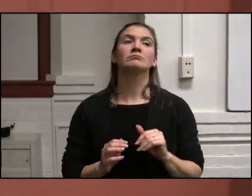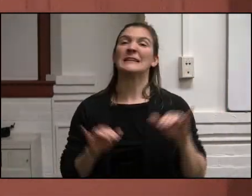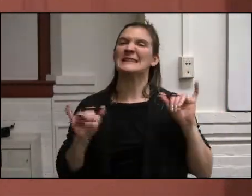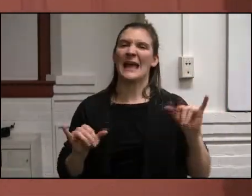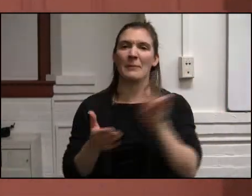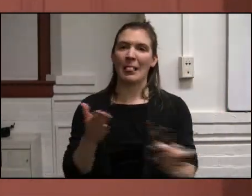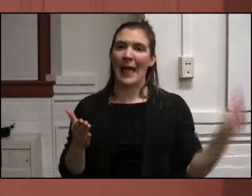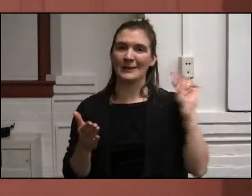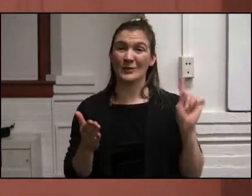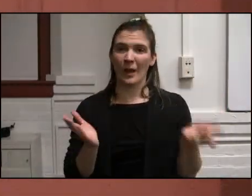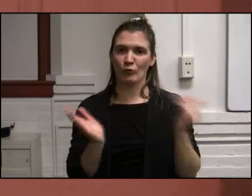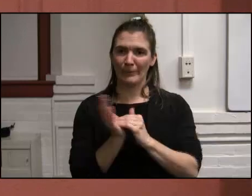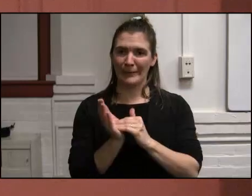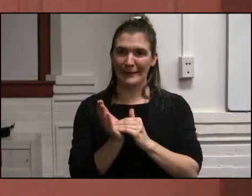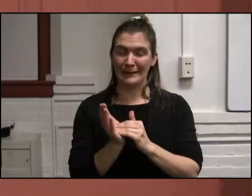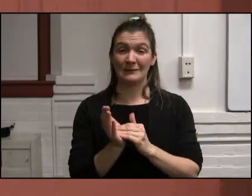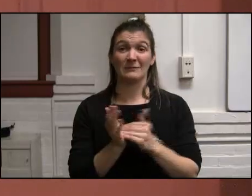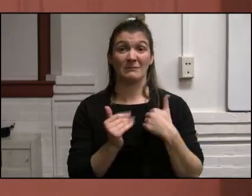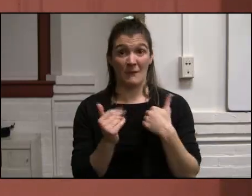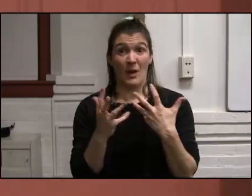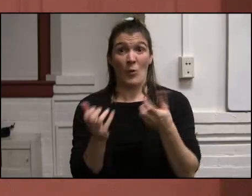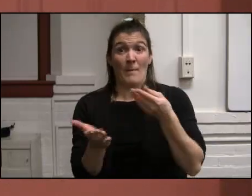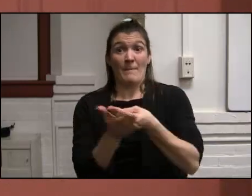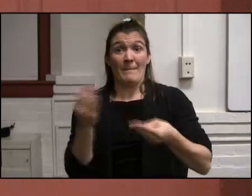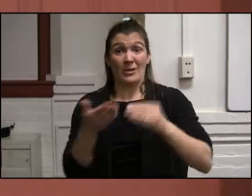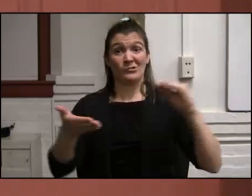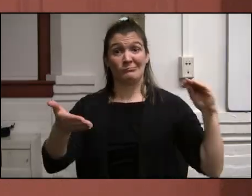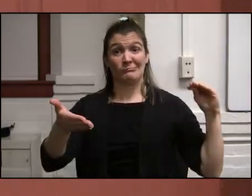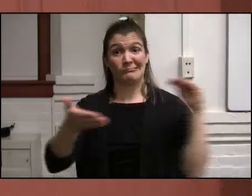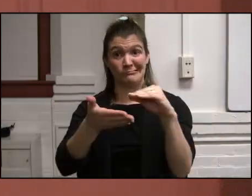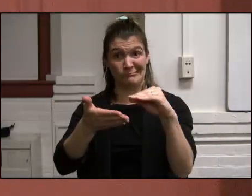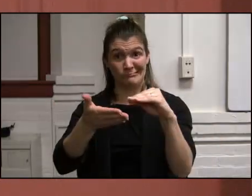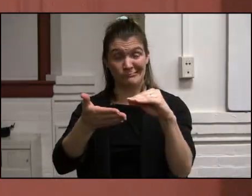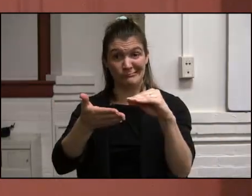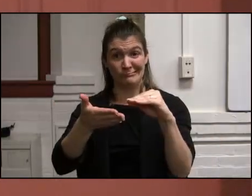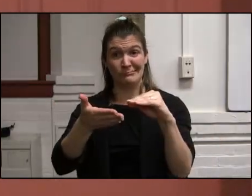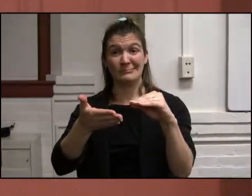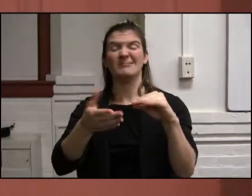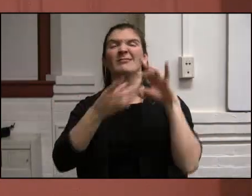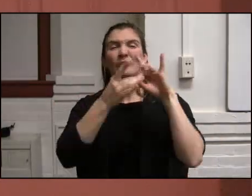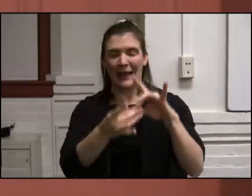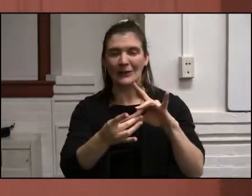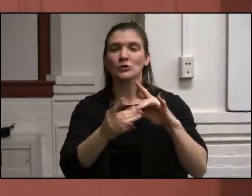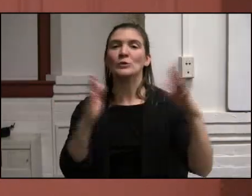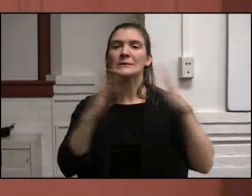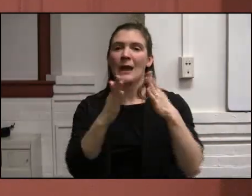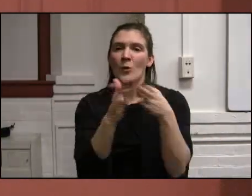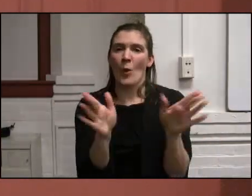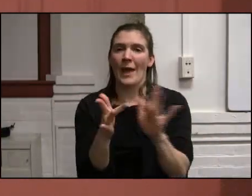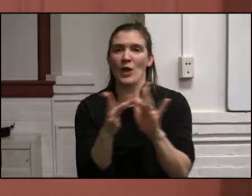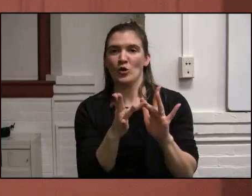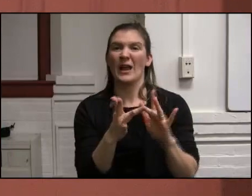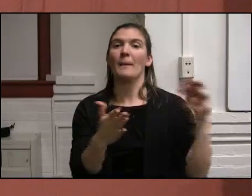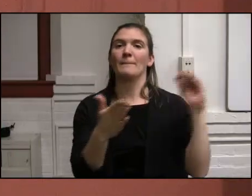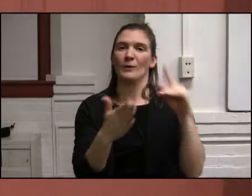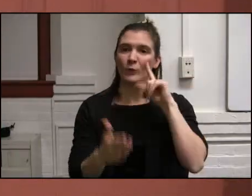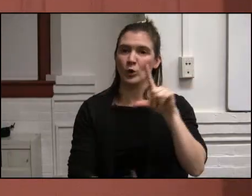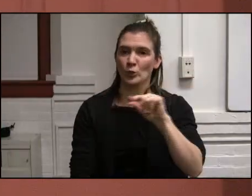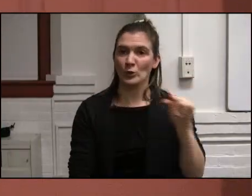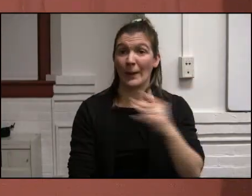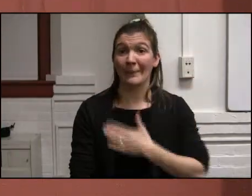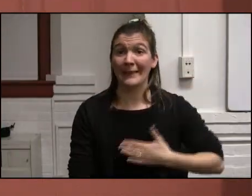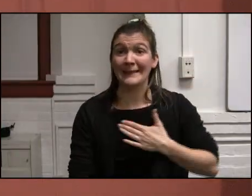last week, I think, that I would like to see a budget item on municipal broadband go into the fiscal year 2021